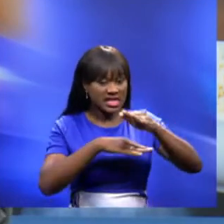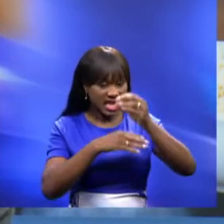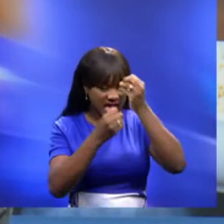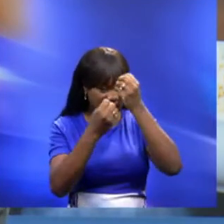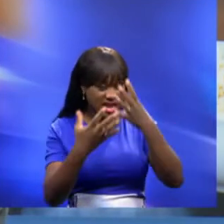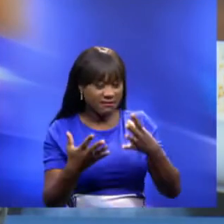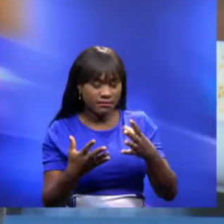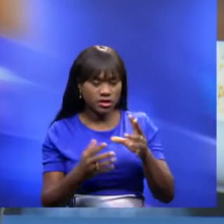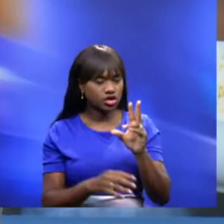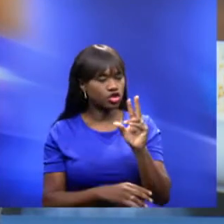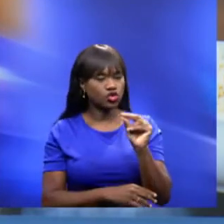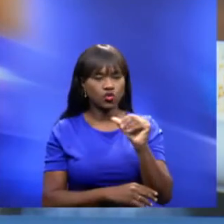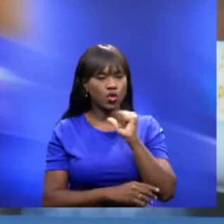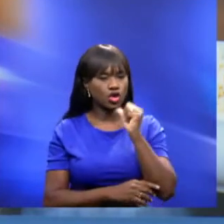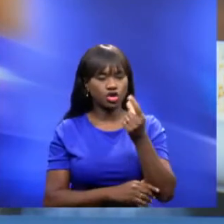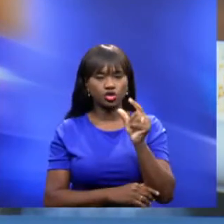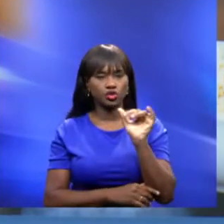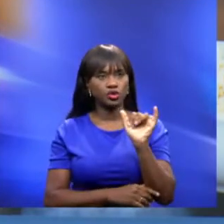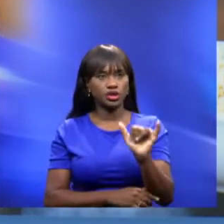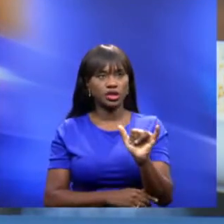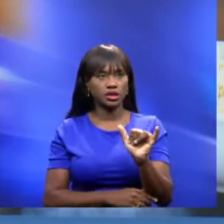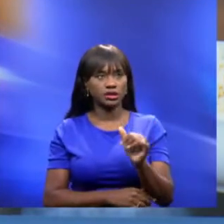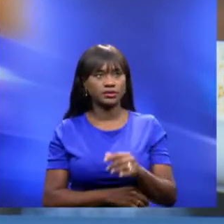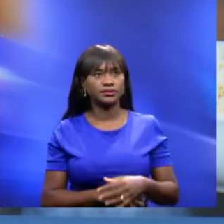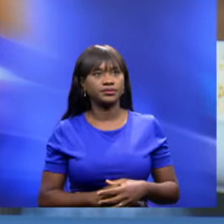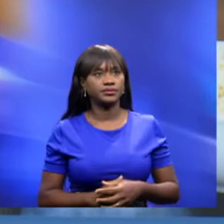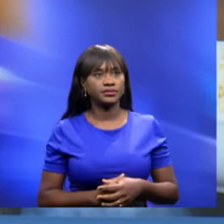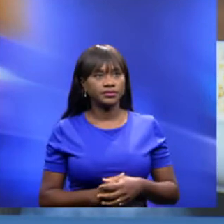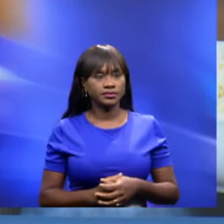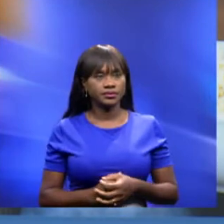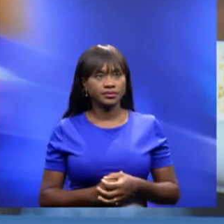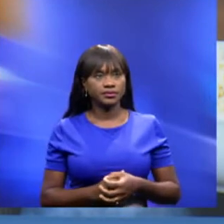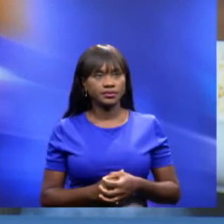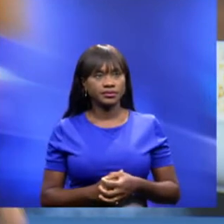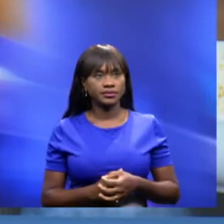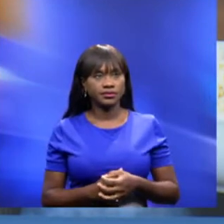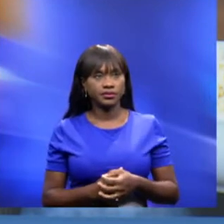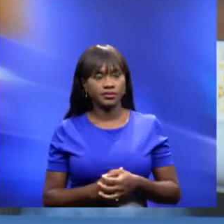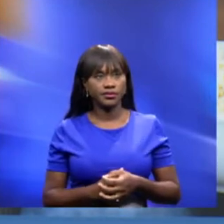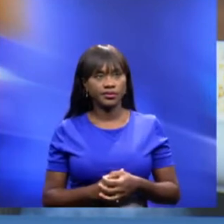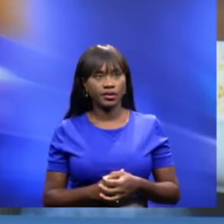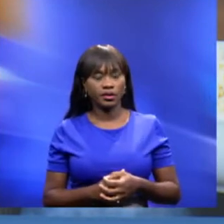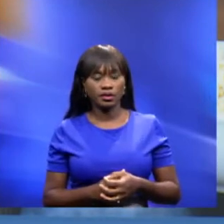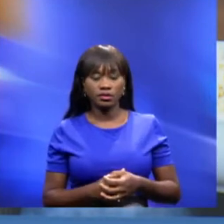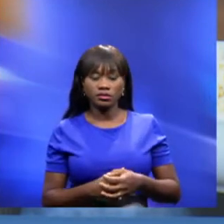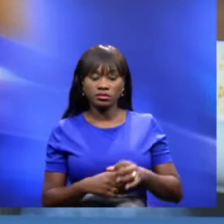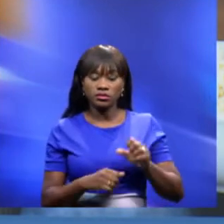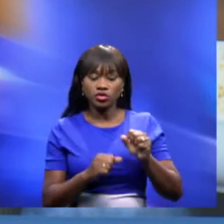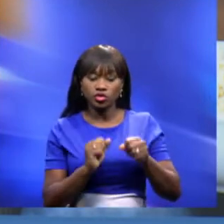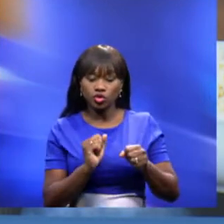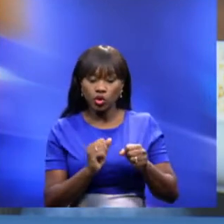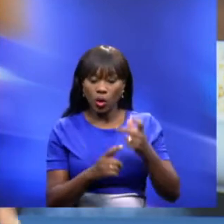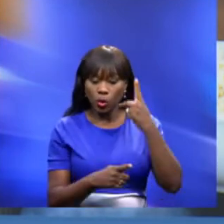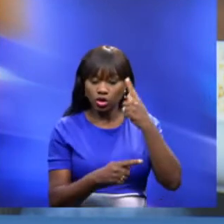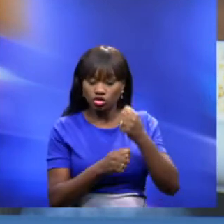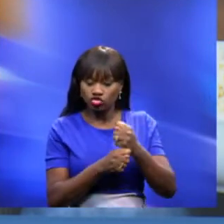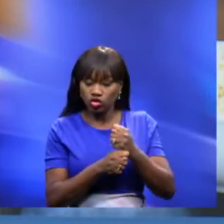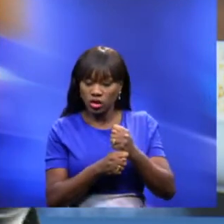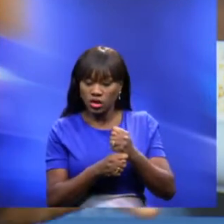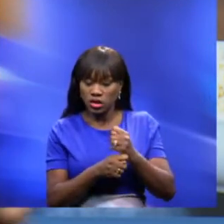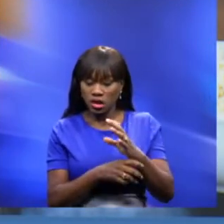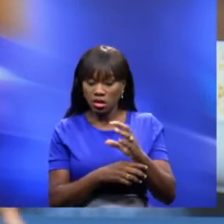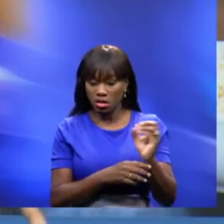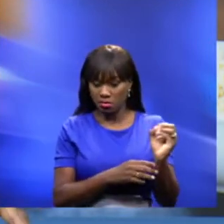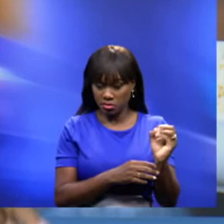trusting you to keep all of my details as a social company, and sending information